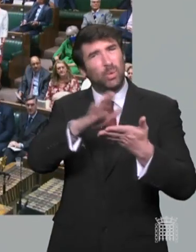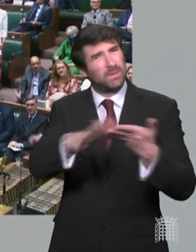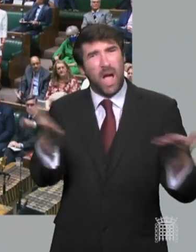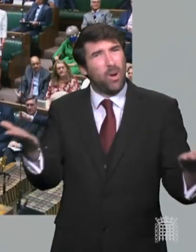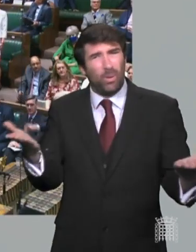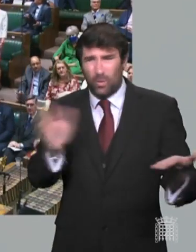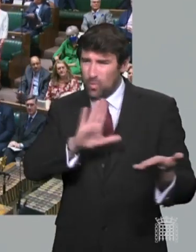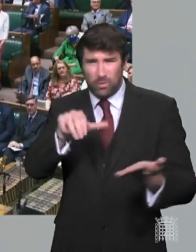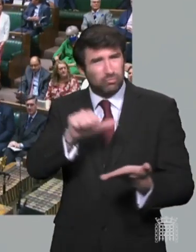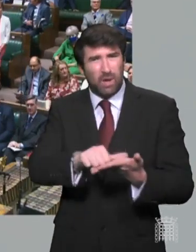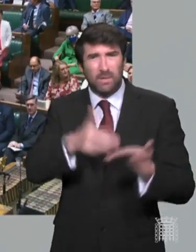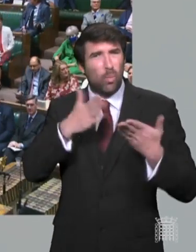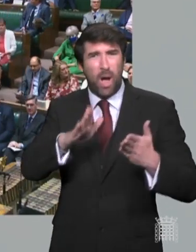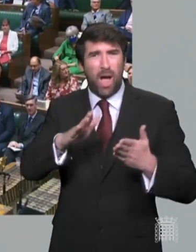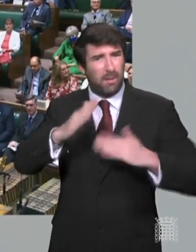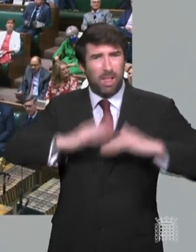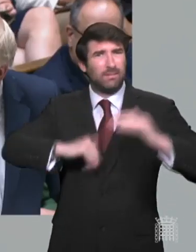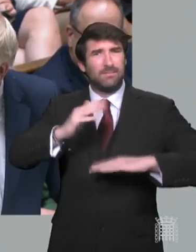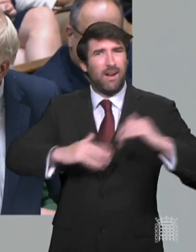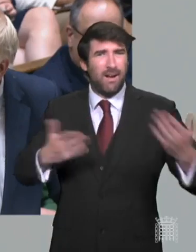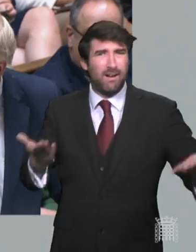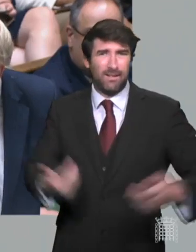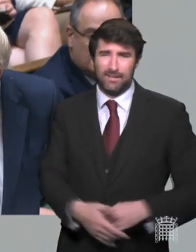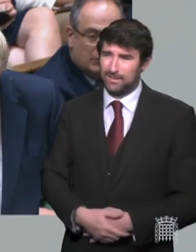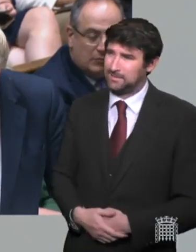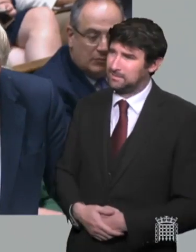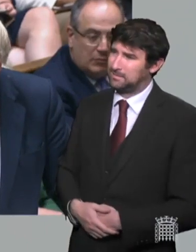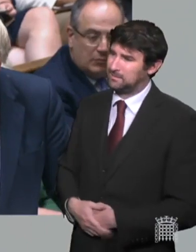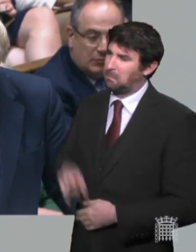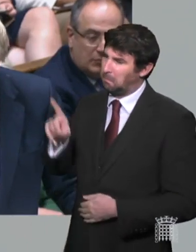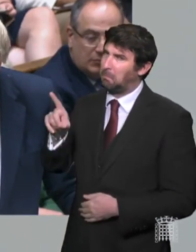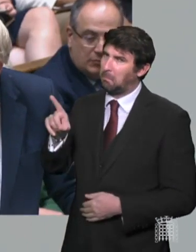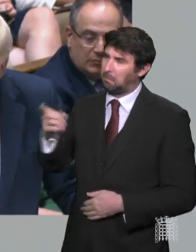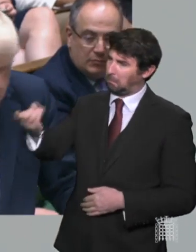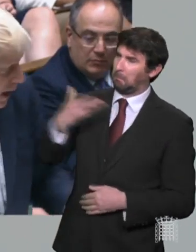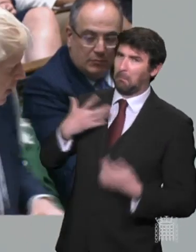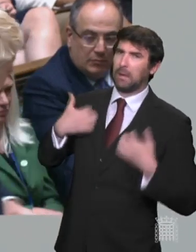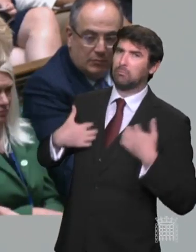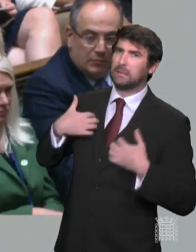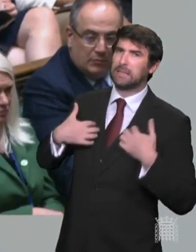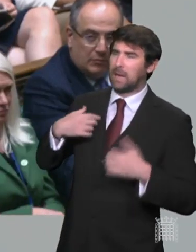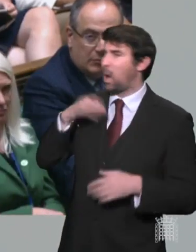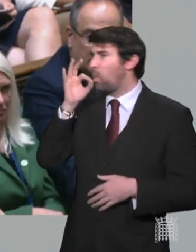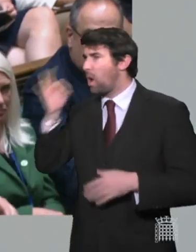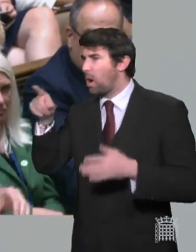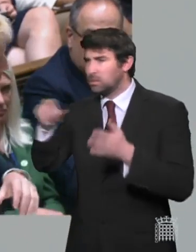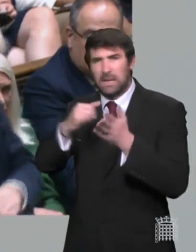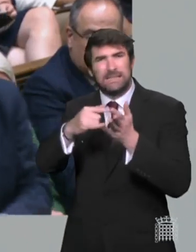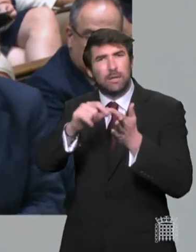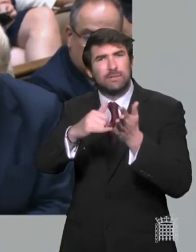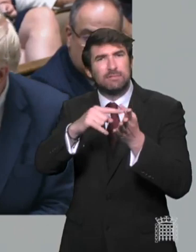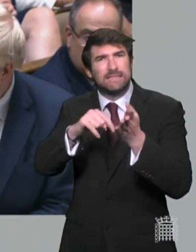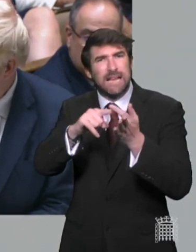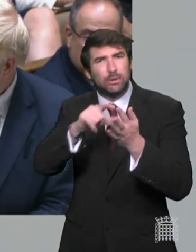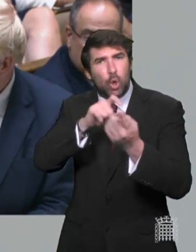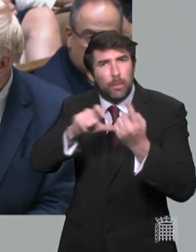My honourable friend, I'm sure, raises a very important point. I will study the detail of what he said. I will ask the Secretary of State for Communities and Local